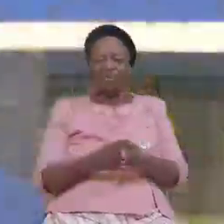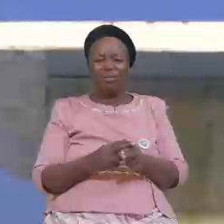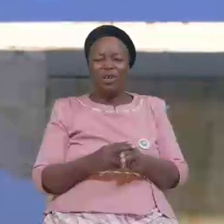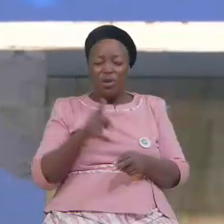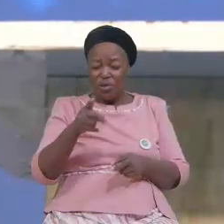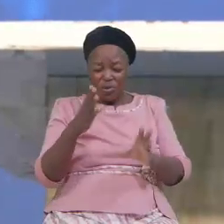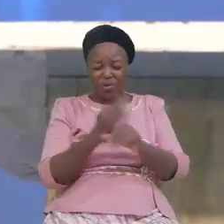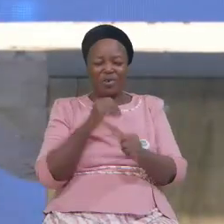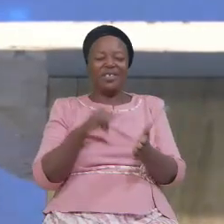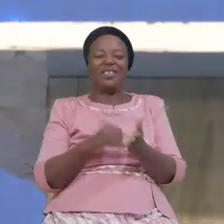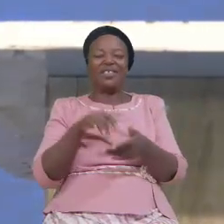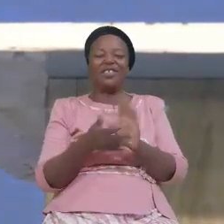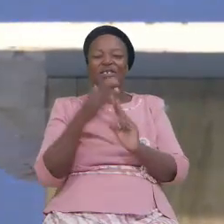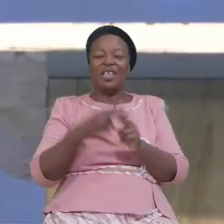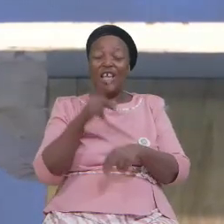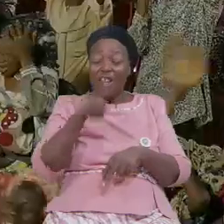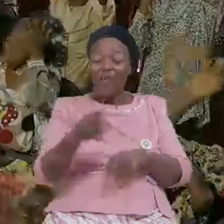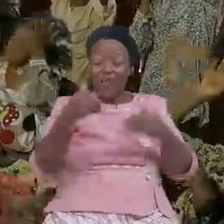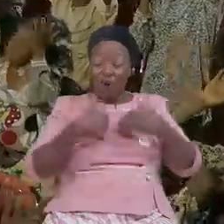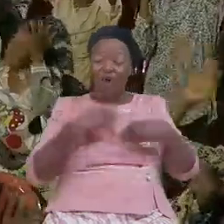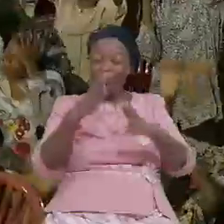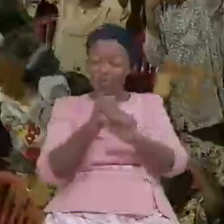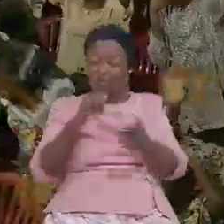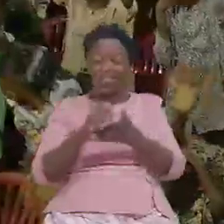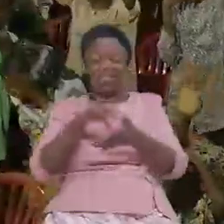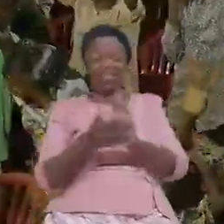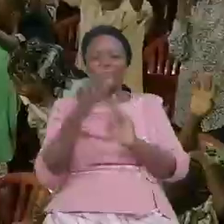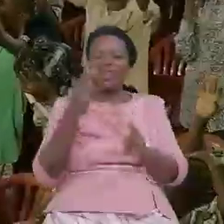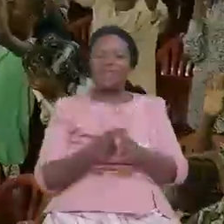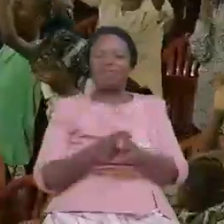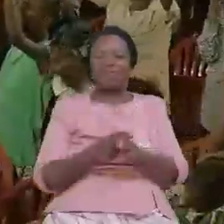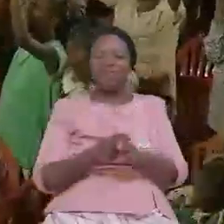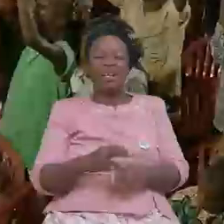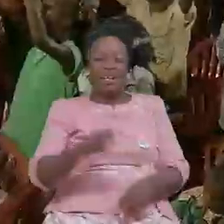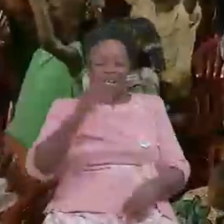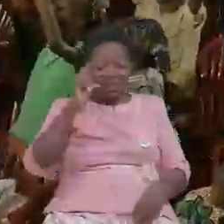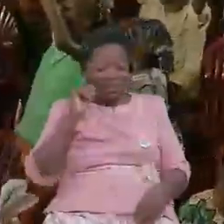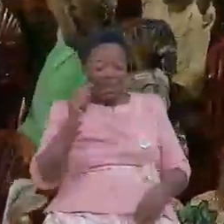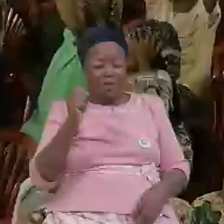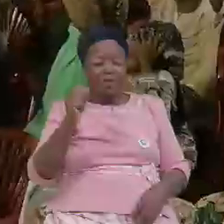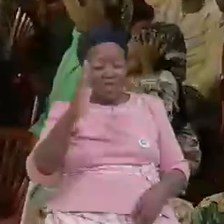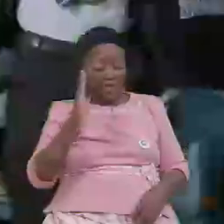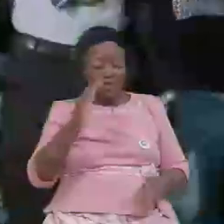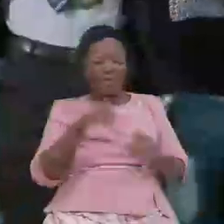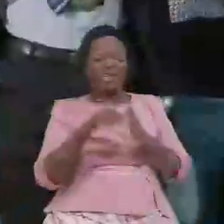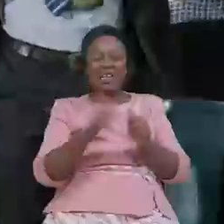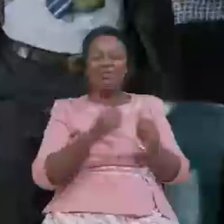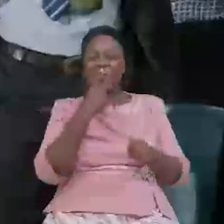it. You have got it. Testimony in every mouth.